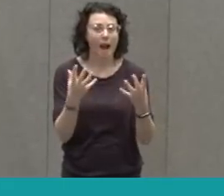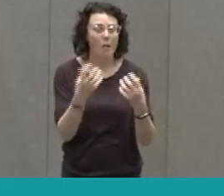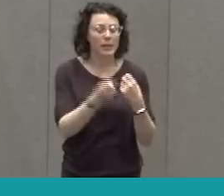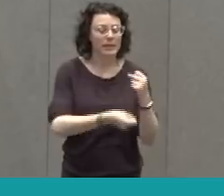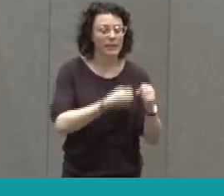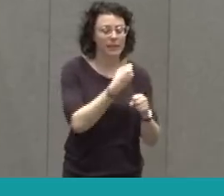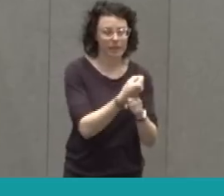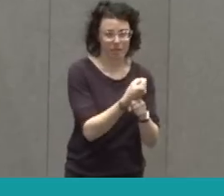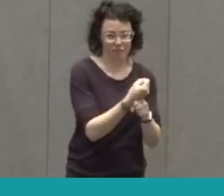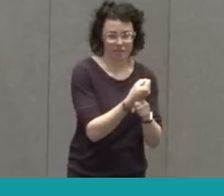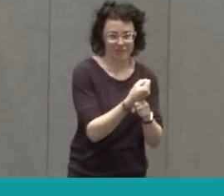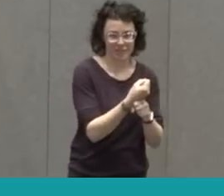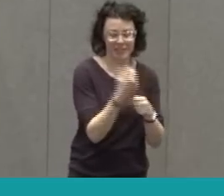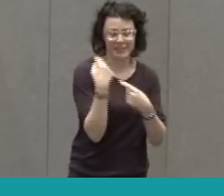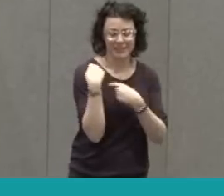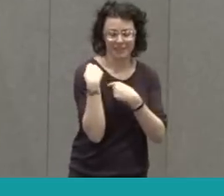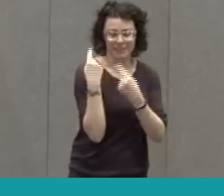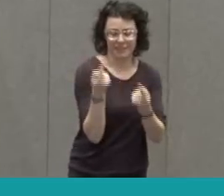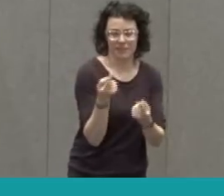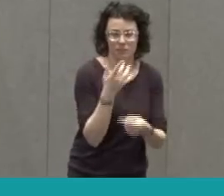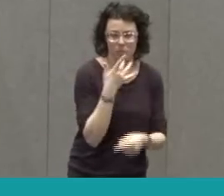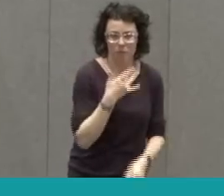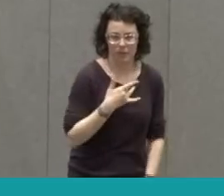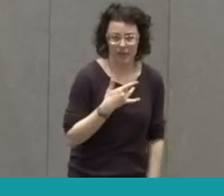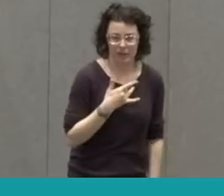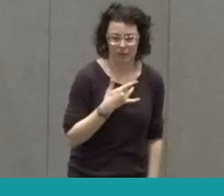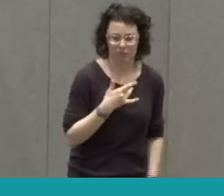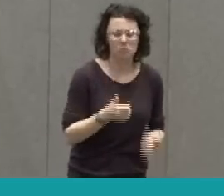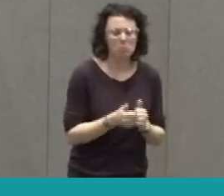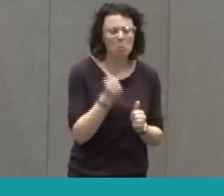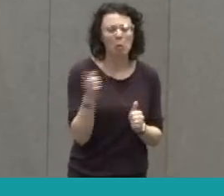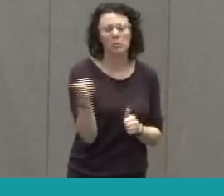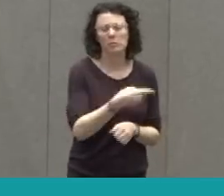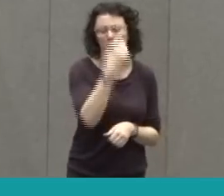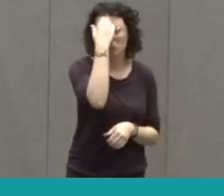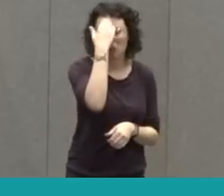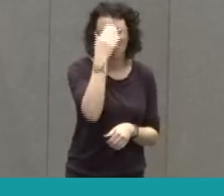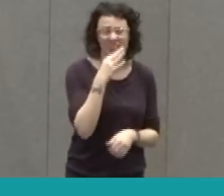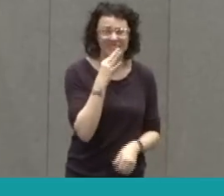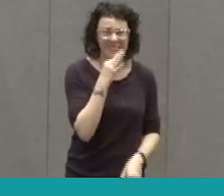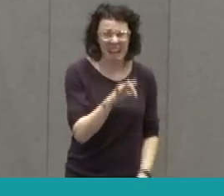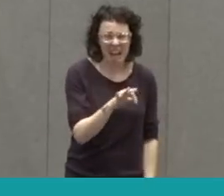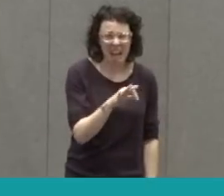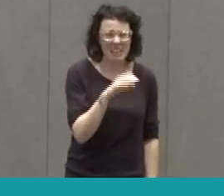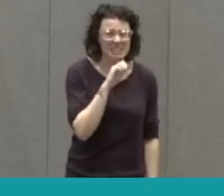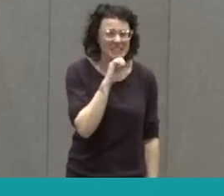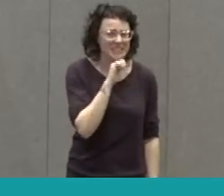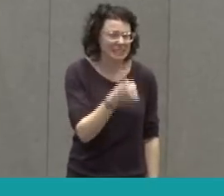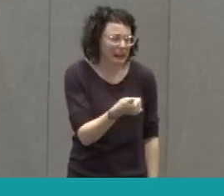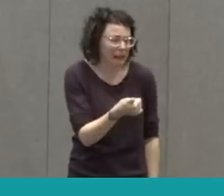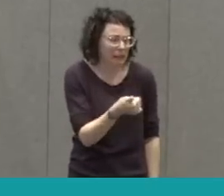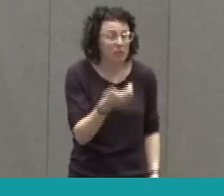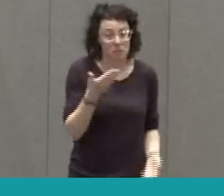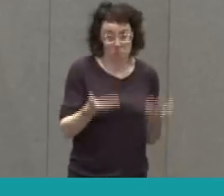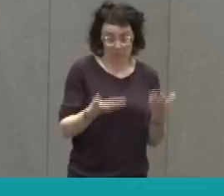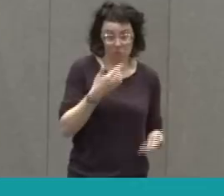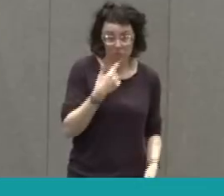of you, I bet, could figure that out. 9, maybe 10 years, maybe 11. And then some of